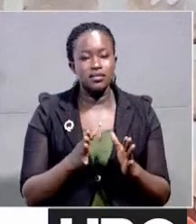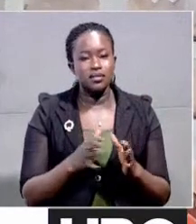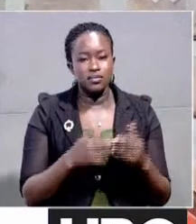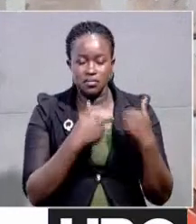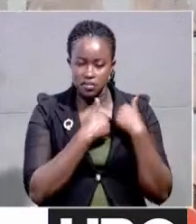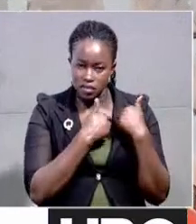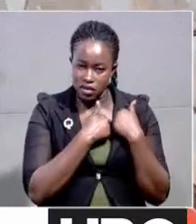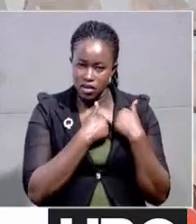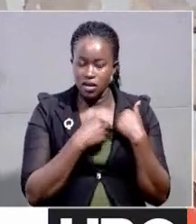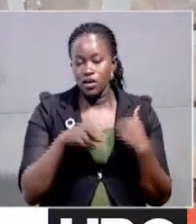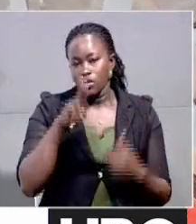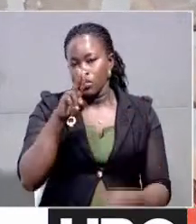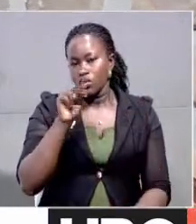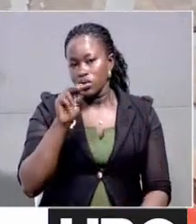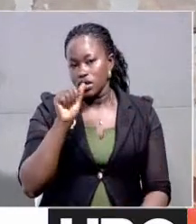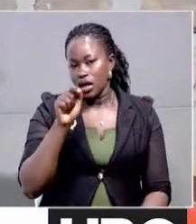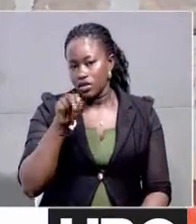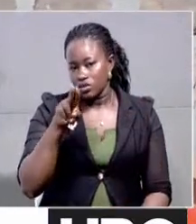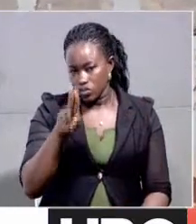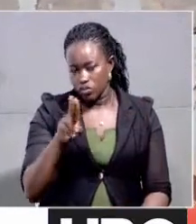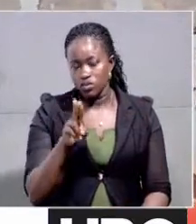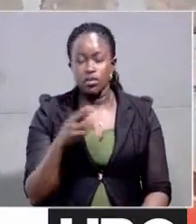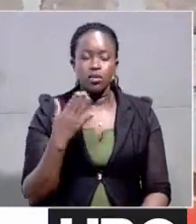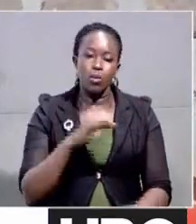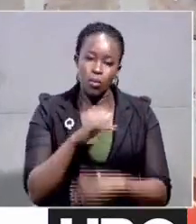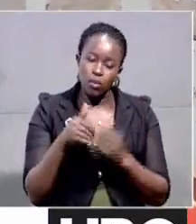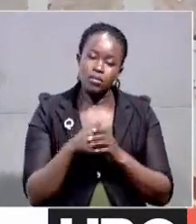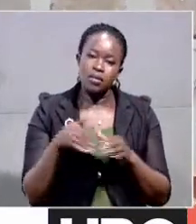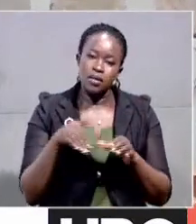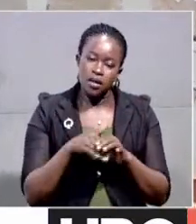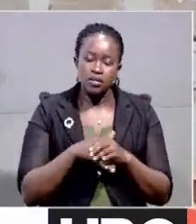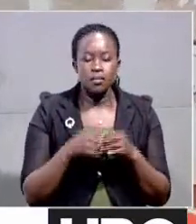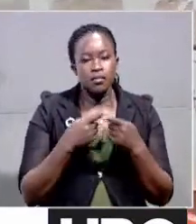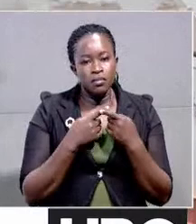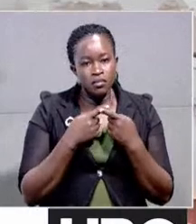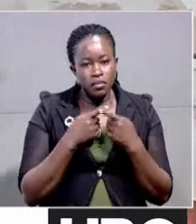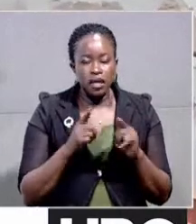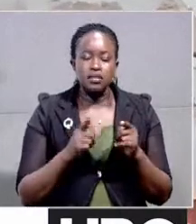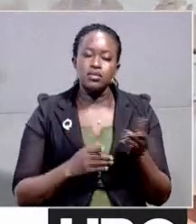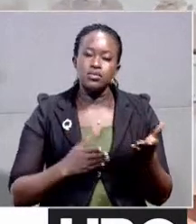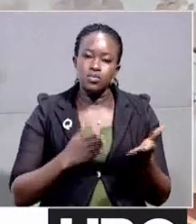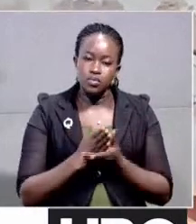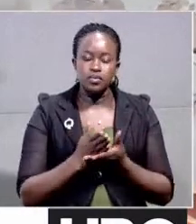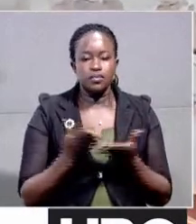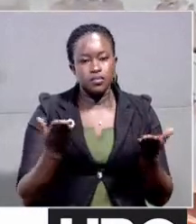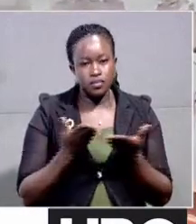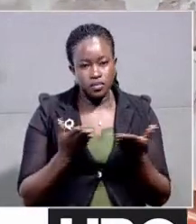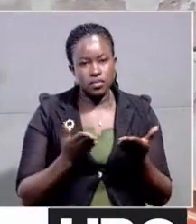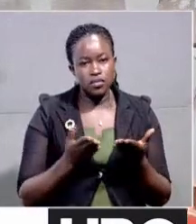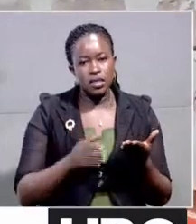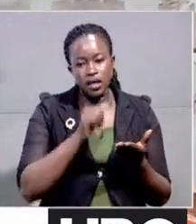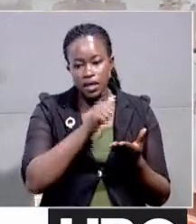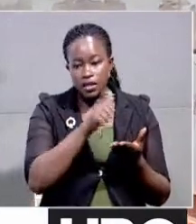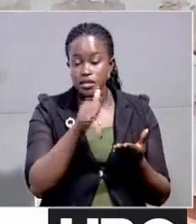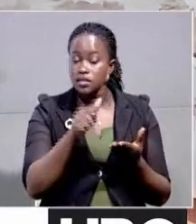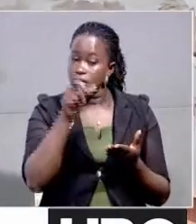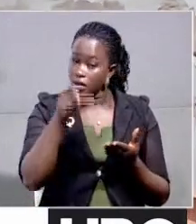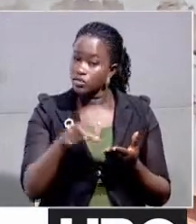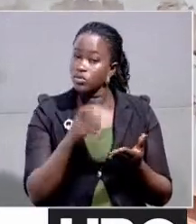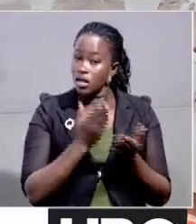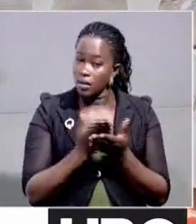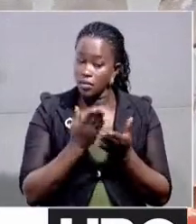UNATU abagatya mu kina kimye kya UNATU naye ate ekyamazima buli omu omulimu yagusabanga